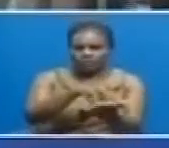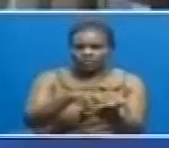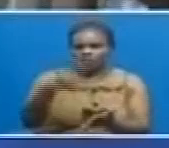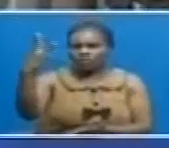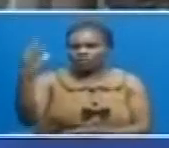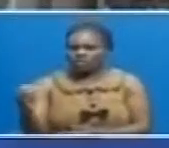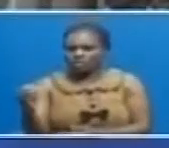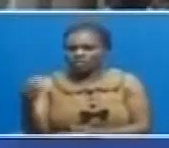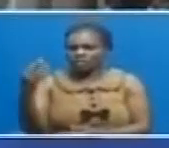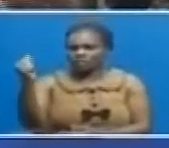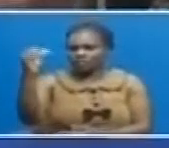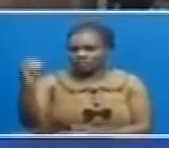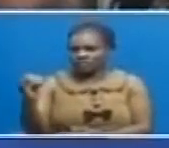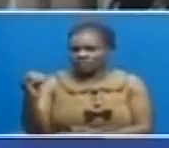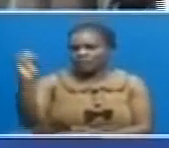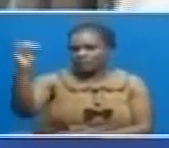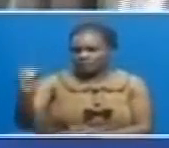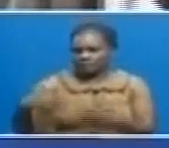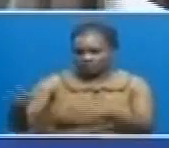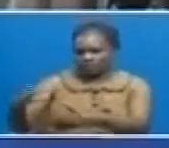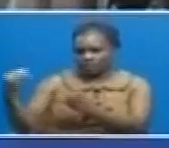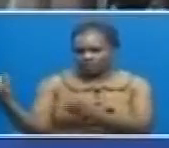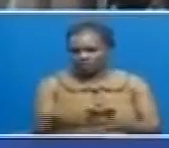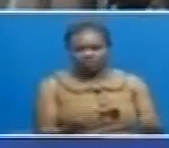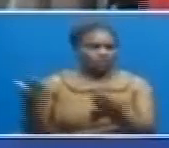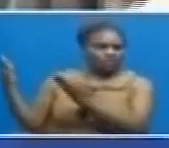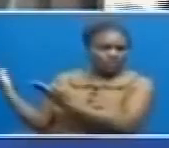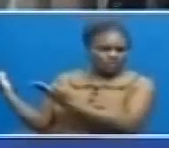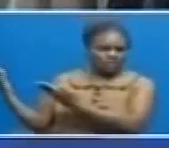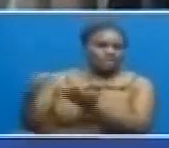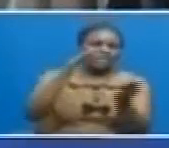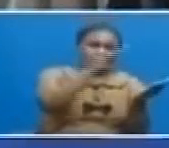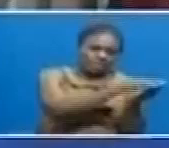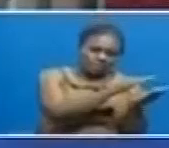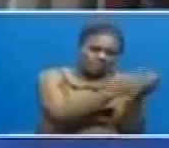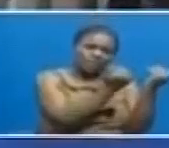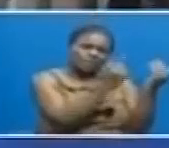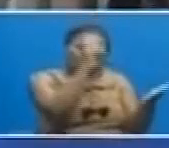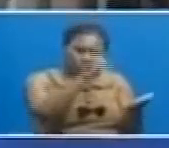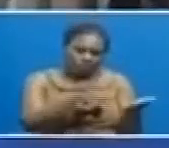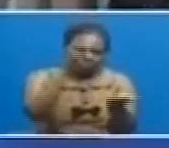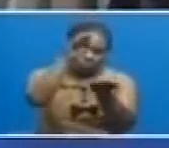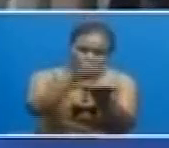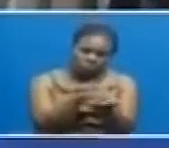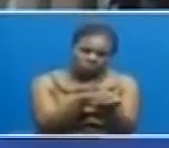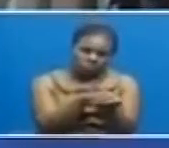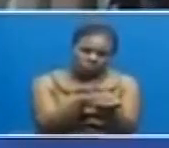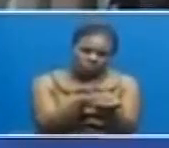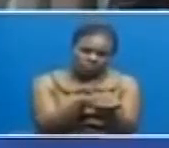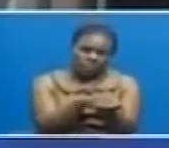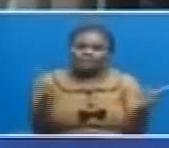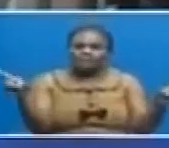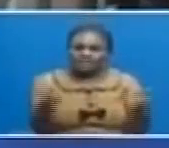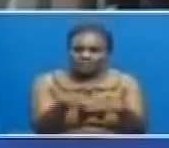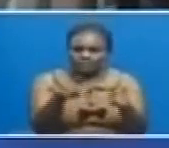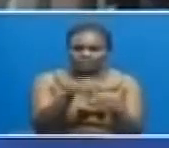between 40% and 50%, the introduction of this new storage facility is expected to bring that figure down significantly, as well